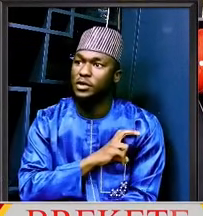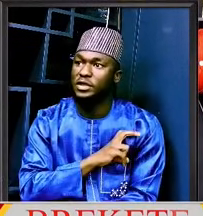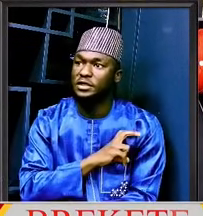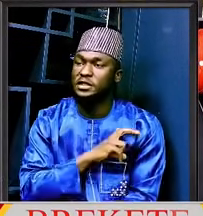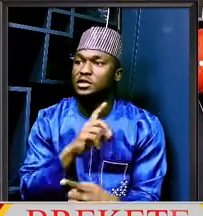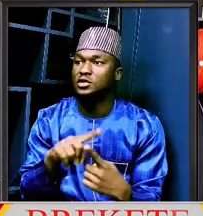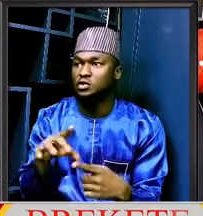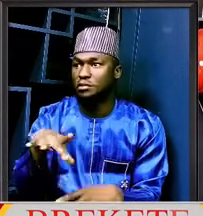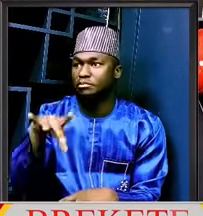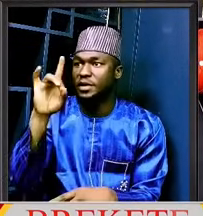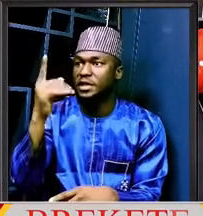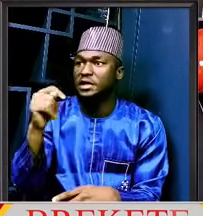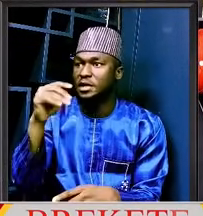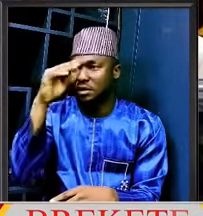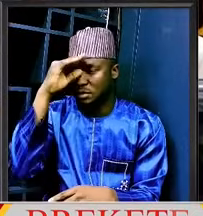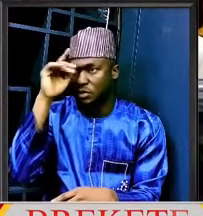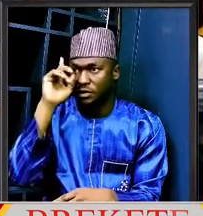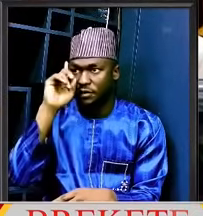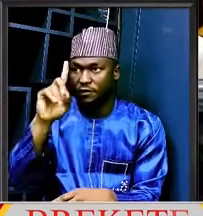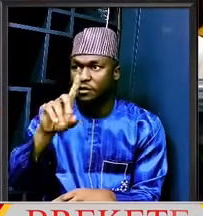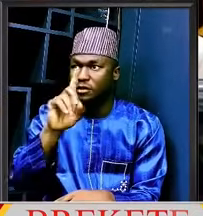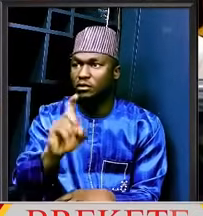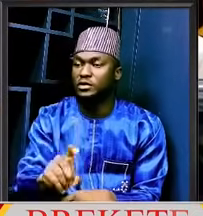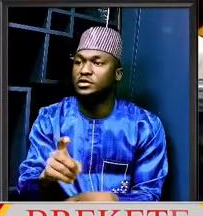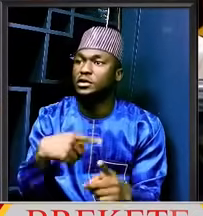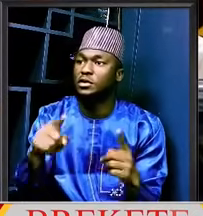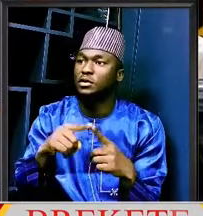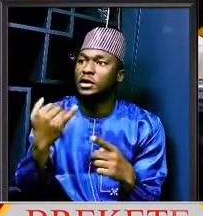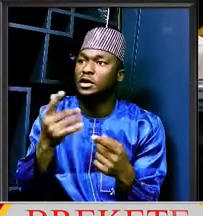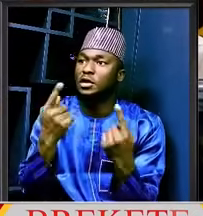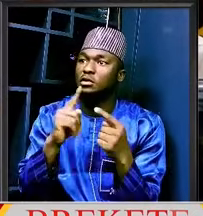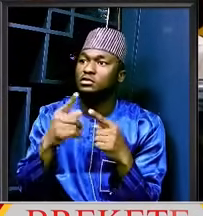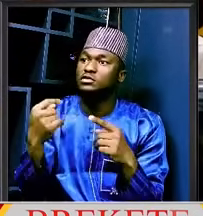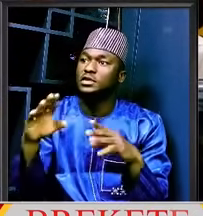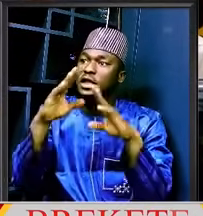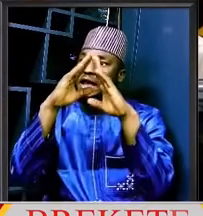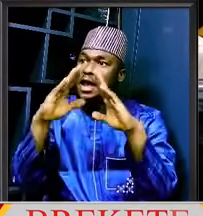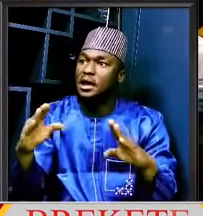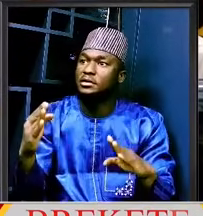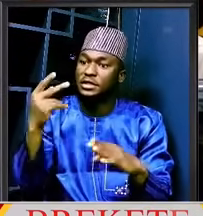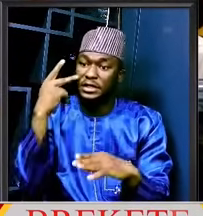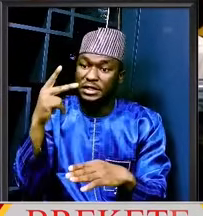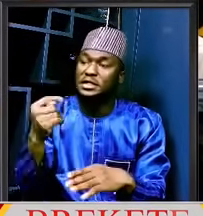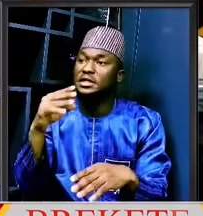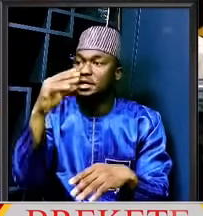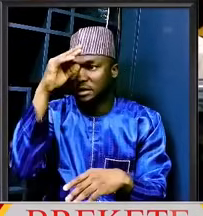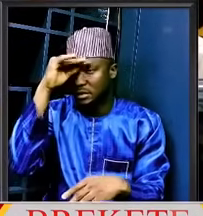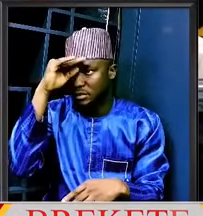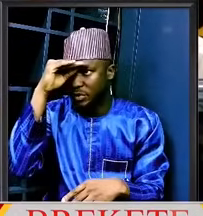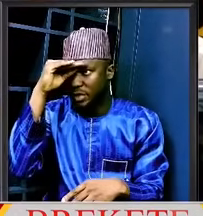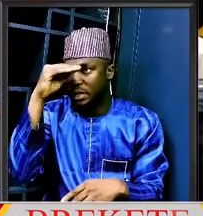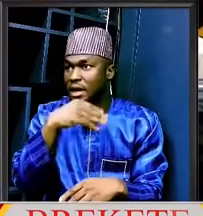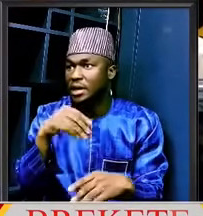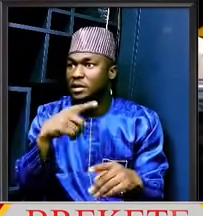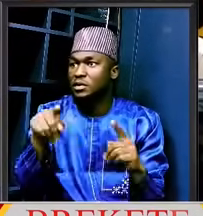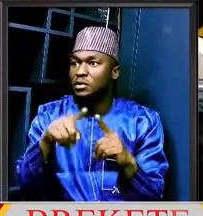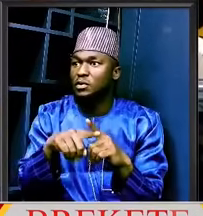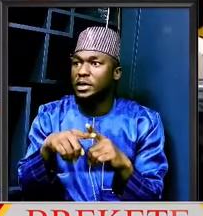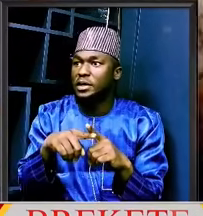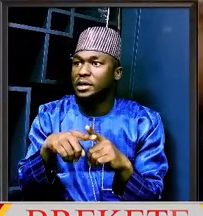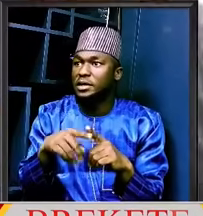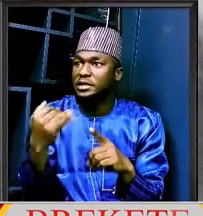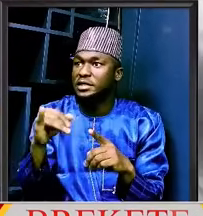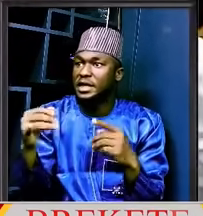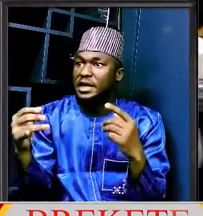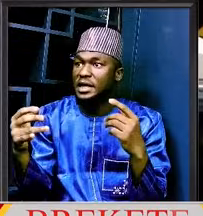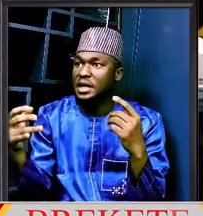and pick the boy for questioning. So when they came to the house, they saw the boy. And when